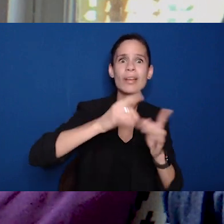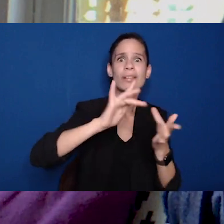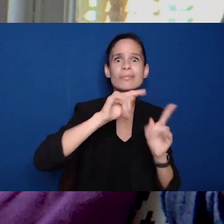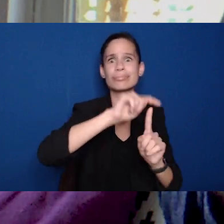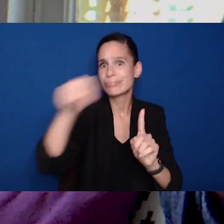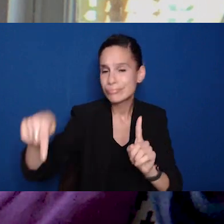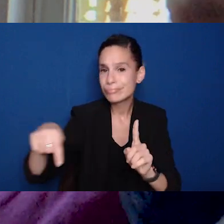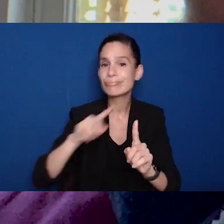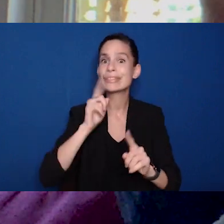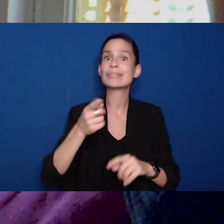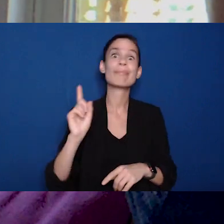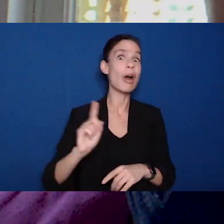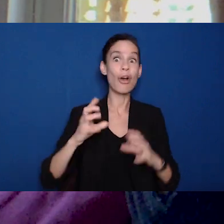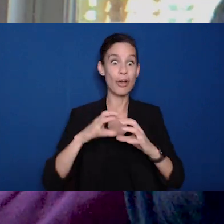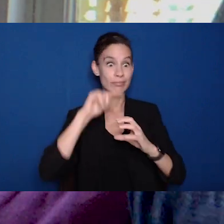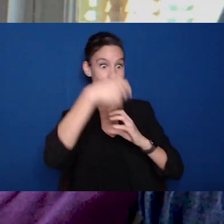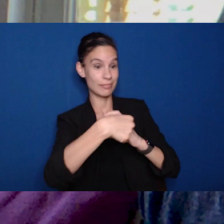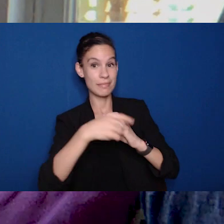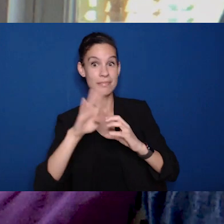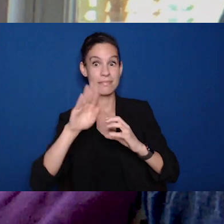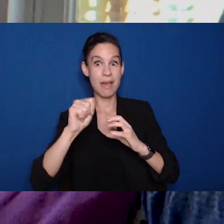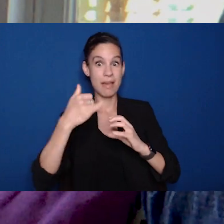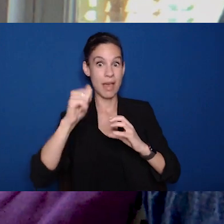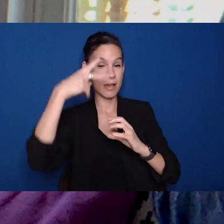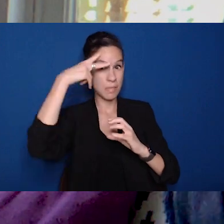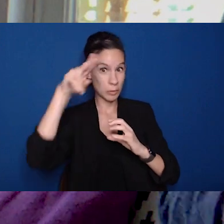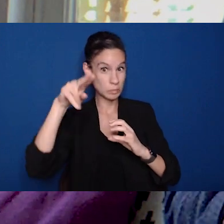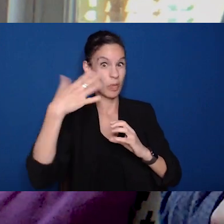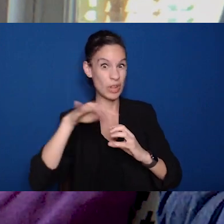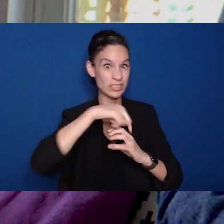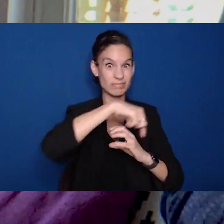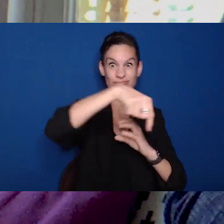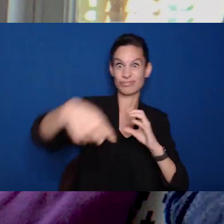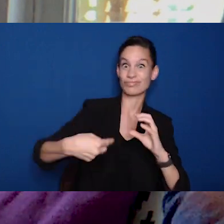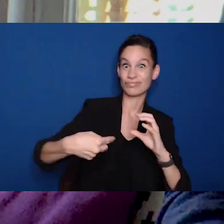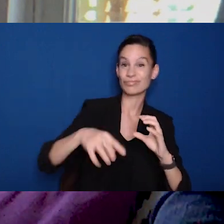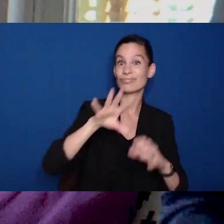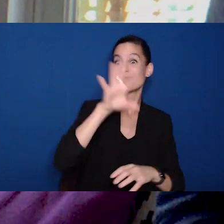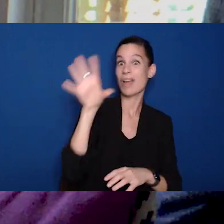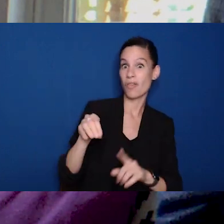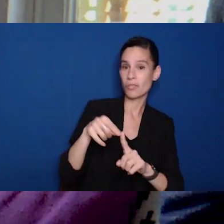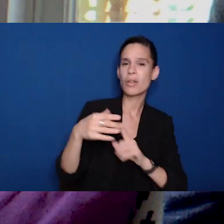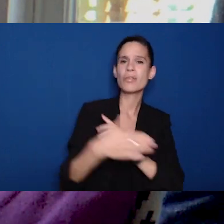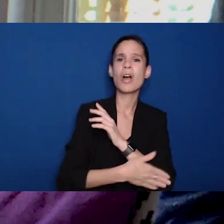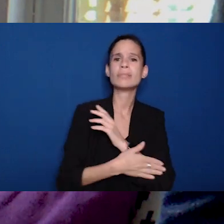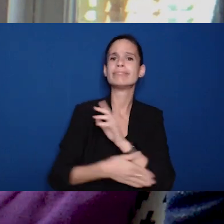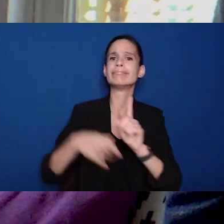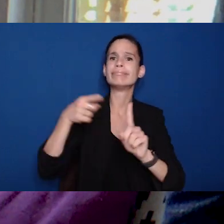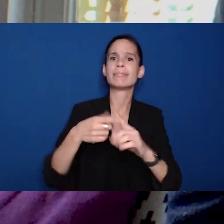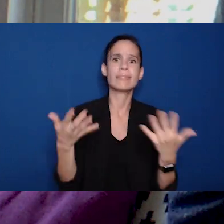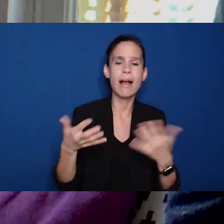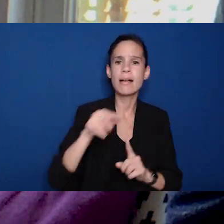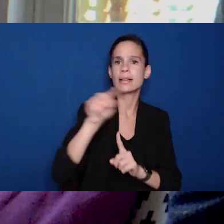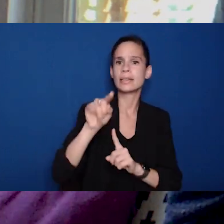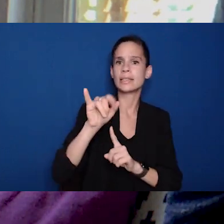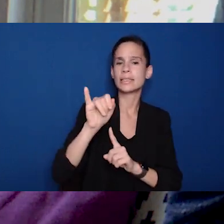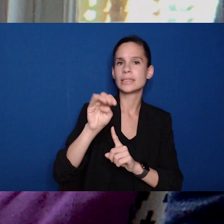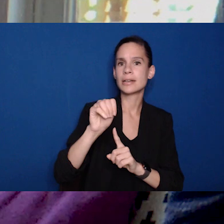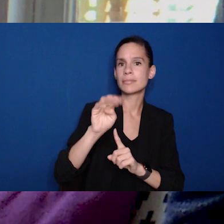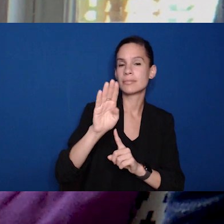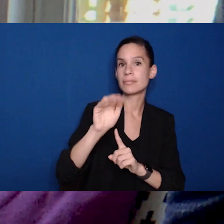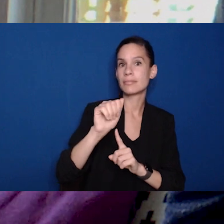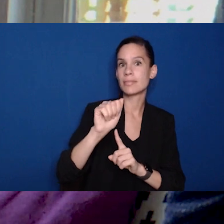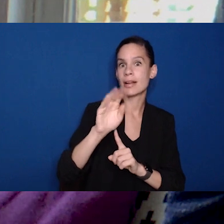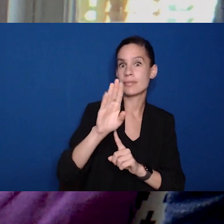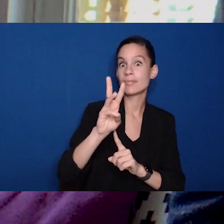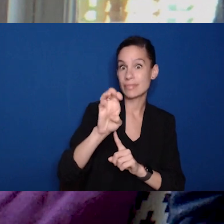of which is down in Baja, Mexico, and the other is all the way over in Zimbabwe, Africa.